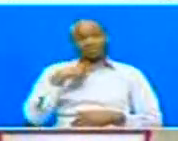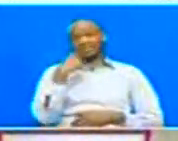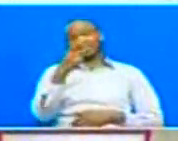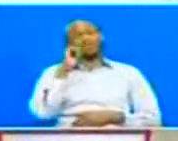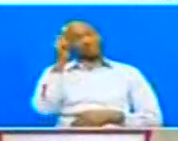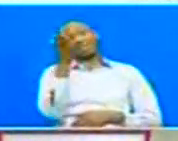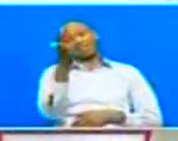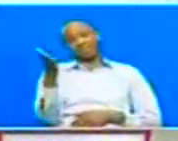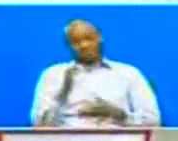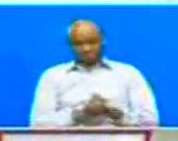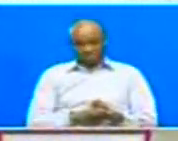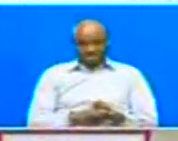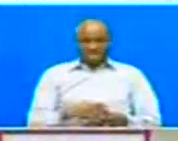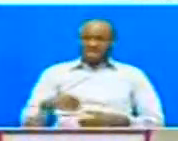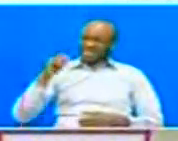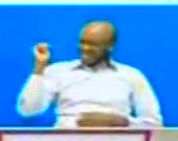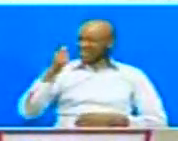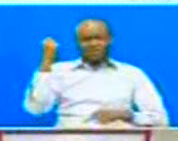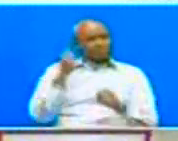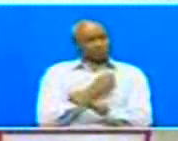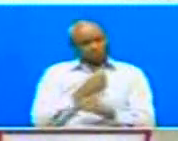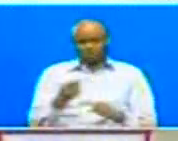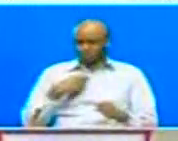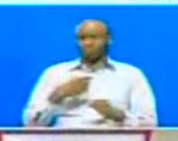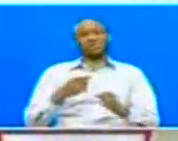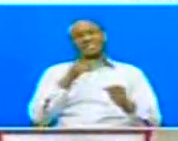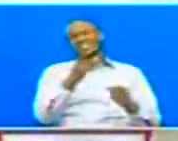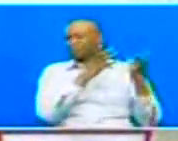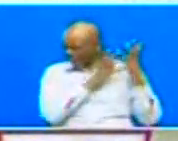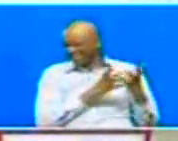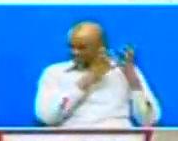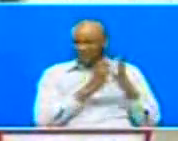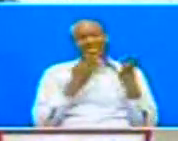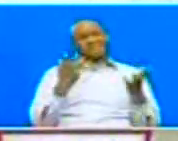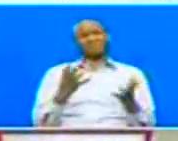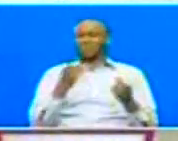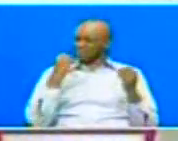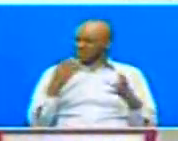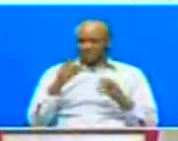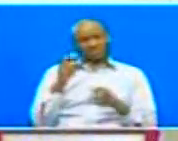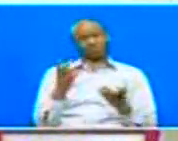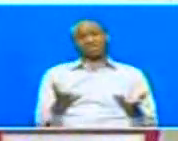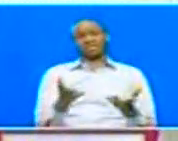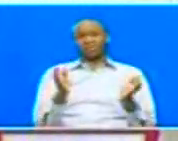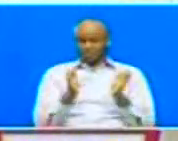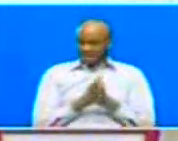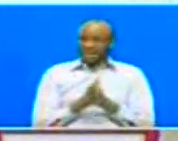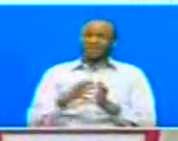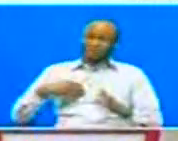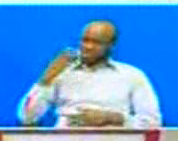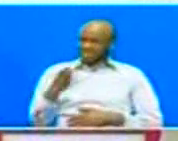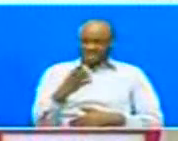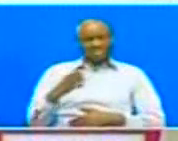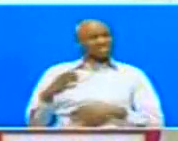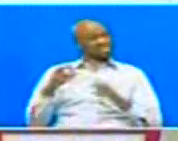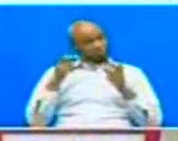those other people. I mean, we cannot, Kenya cannot keep on shouldering this big burden, you know, because there are many issues that come with hosting refugees.